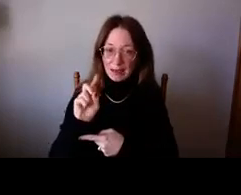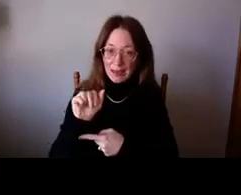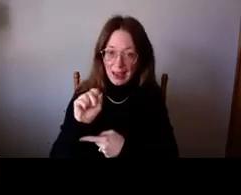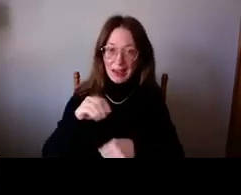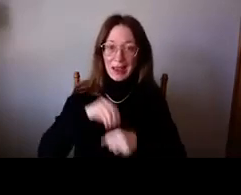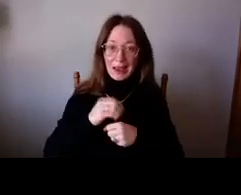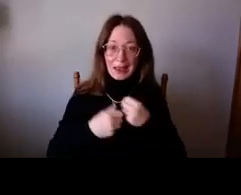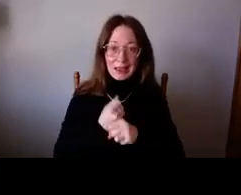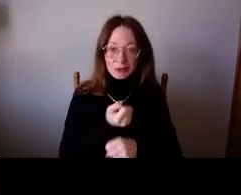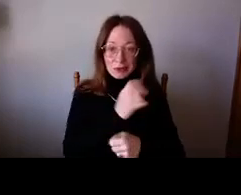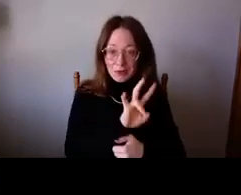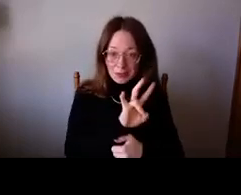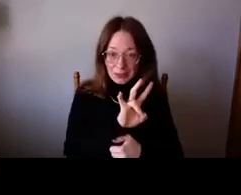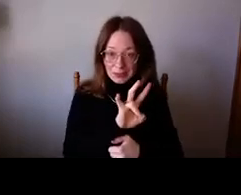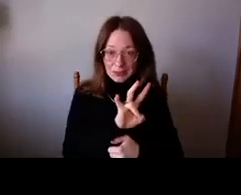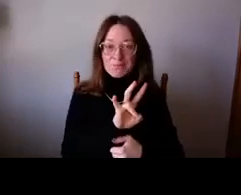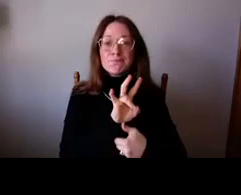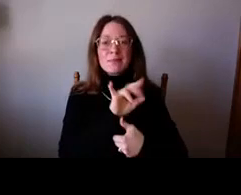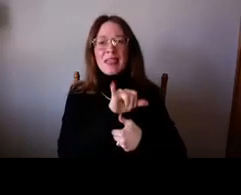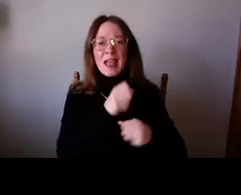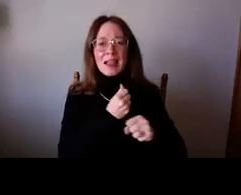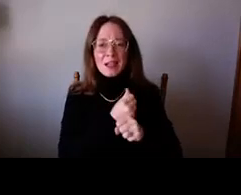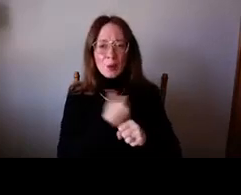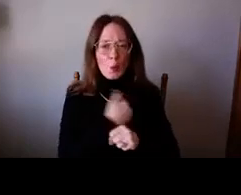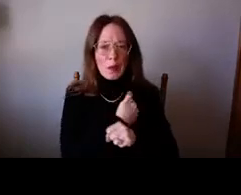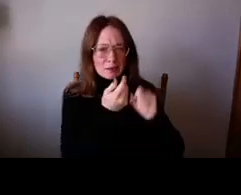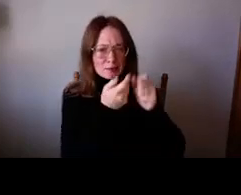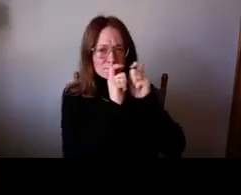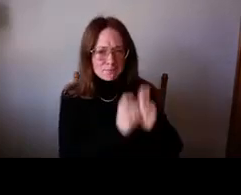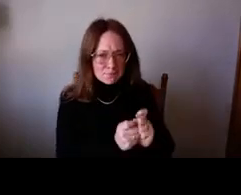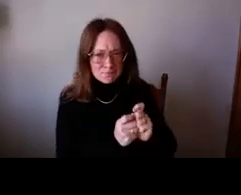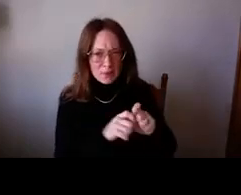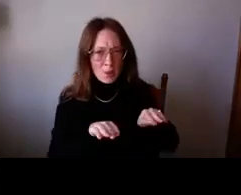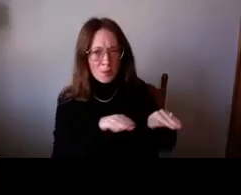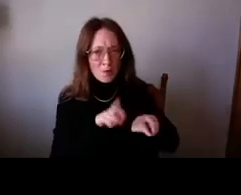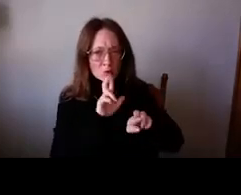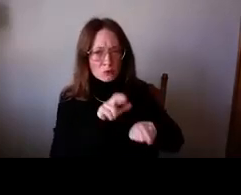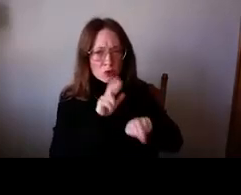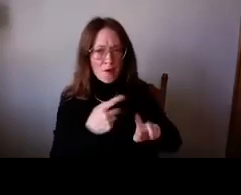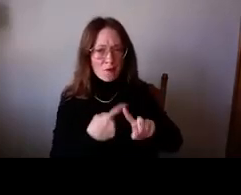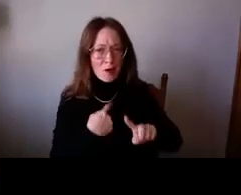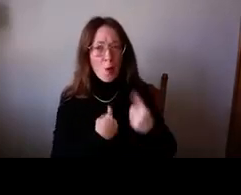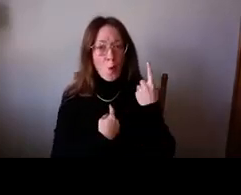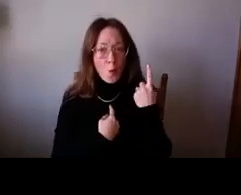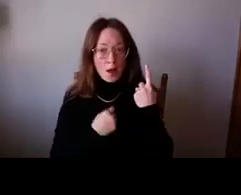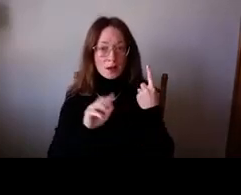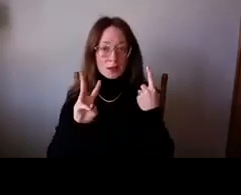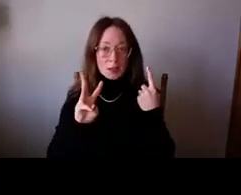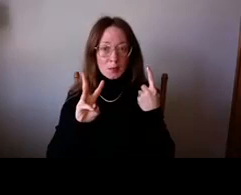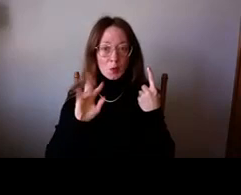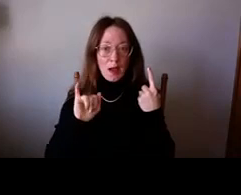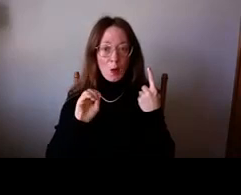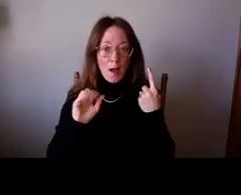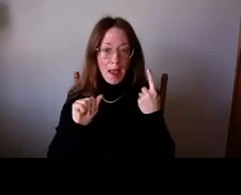17 when we were able to calculate performance results for only one WIOA performance indicator, the measurable